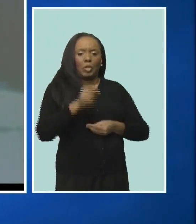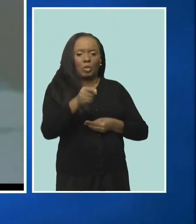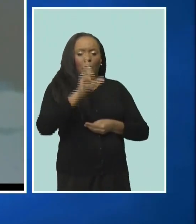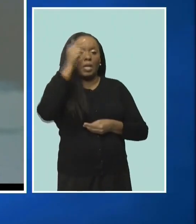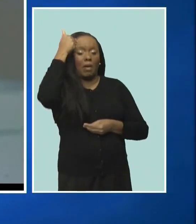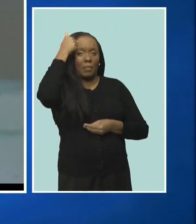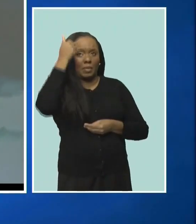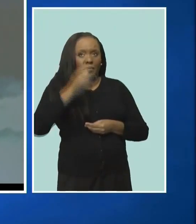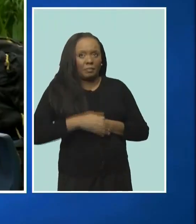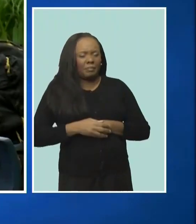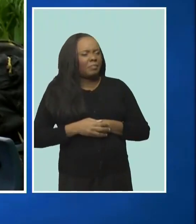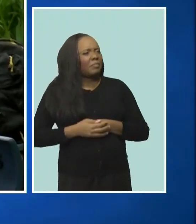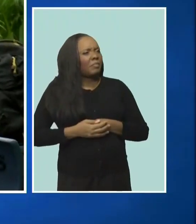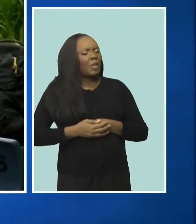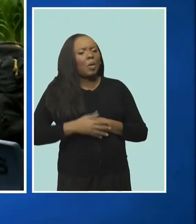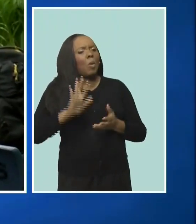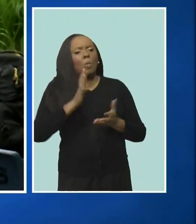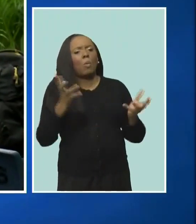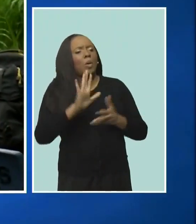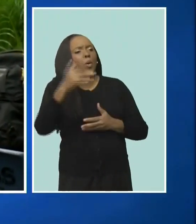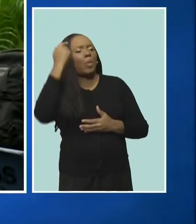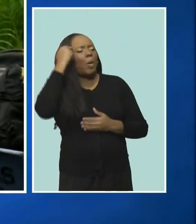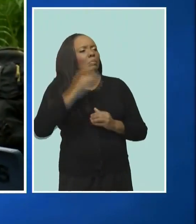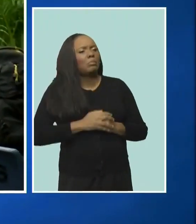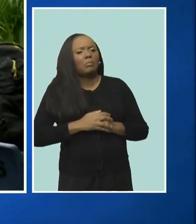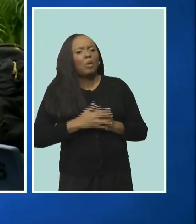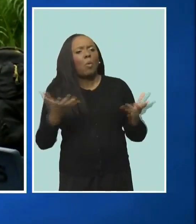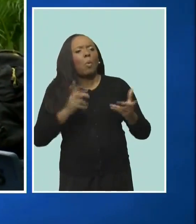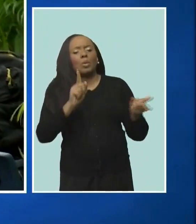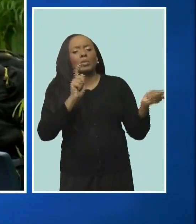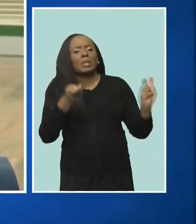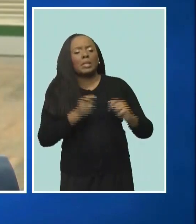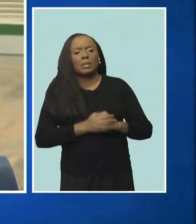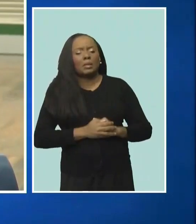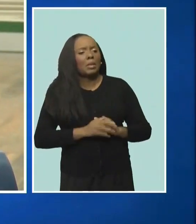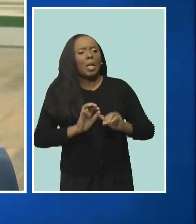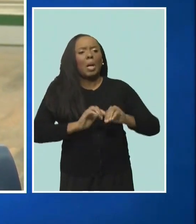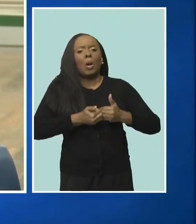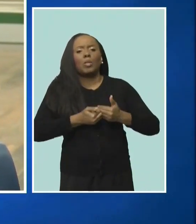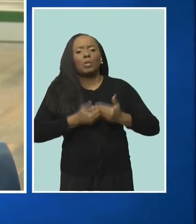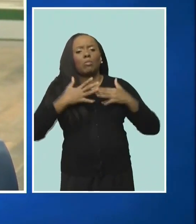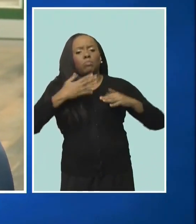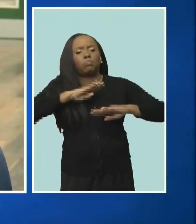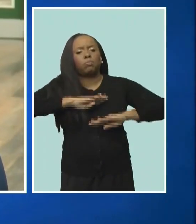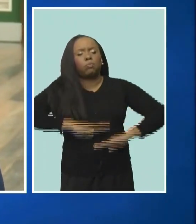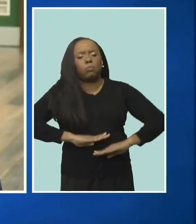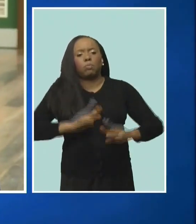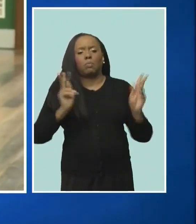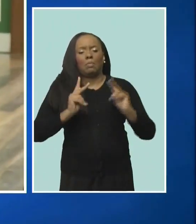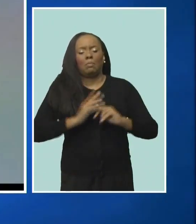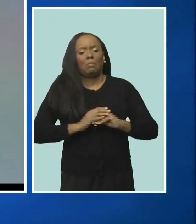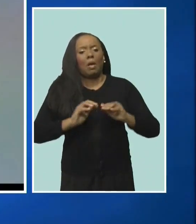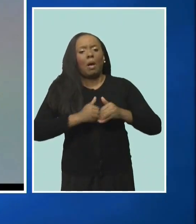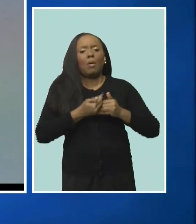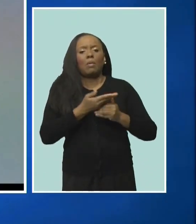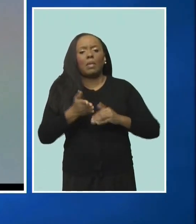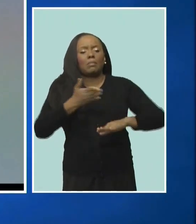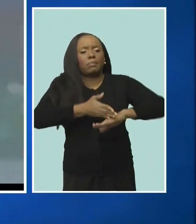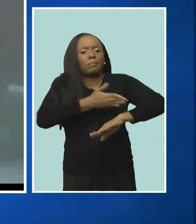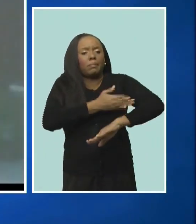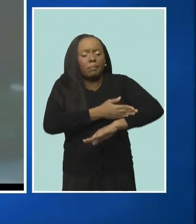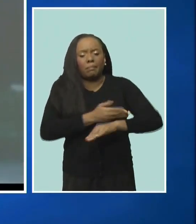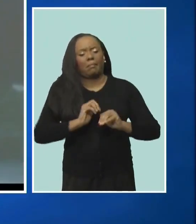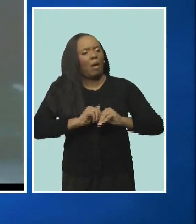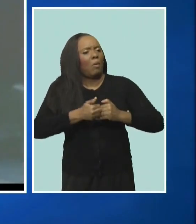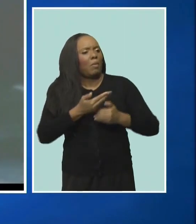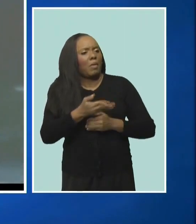people sleep easier when the night comes? How do you get basic things working better in this country? How do